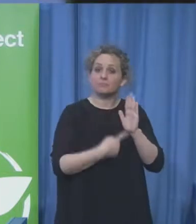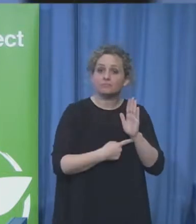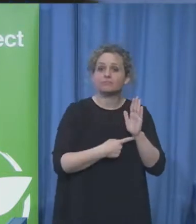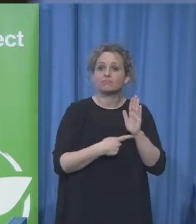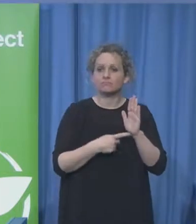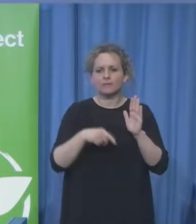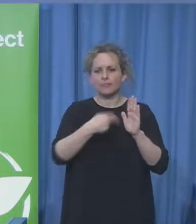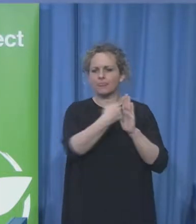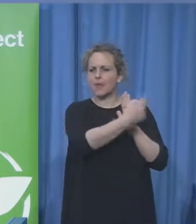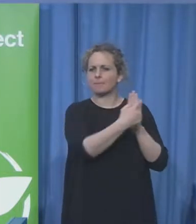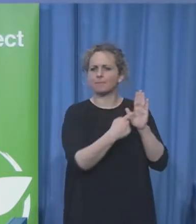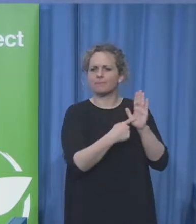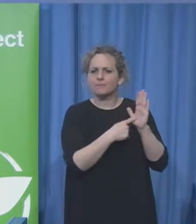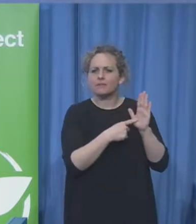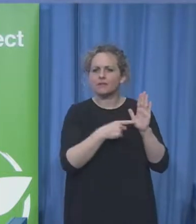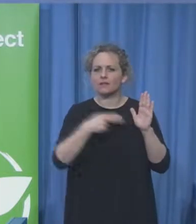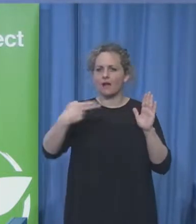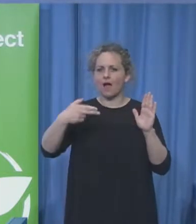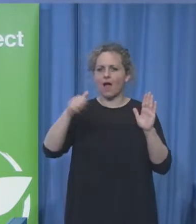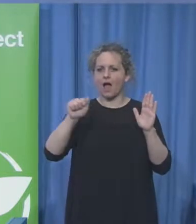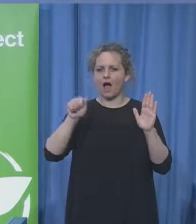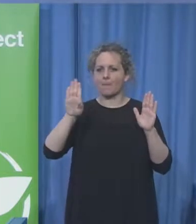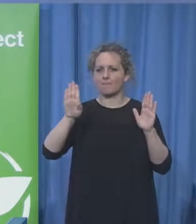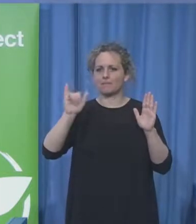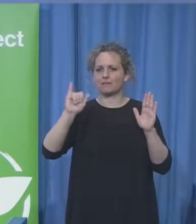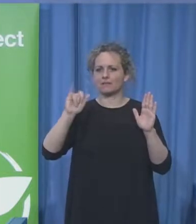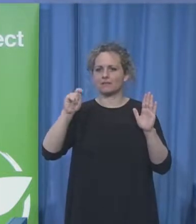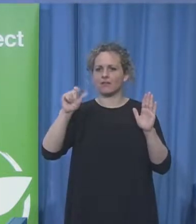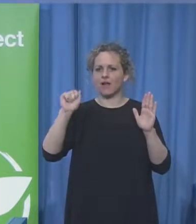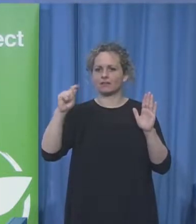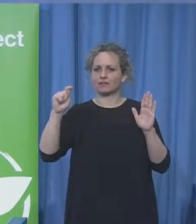urban development. And this was the first